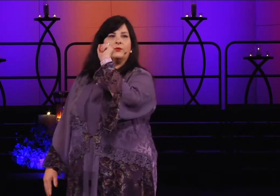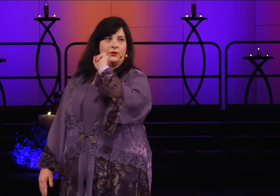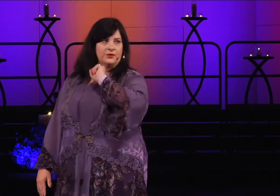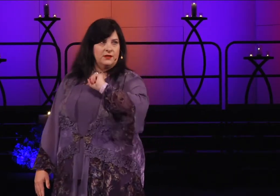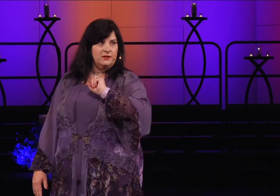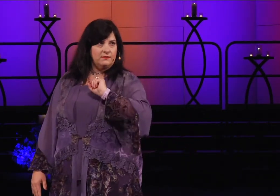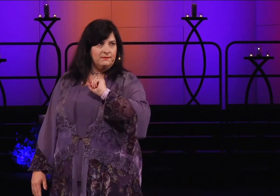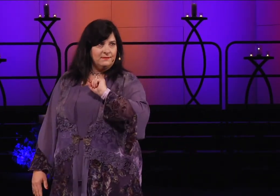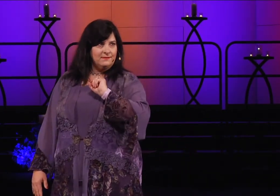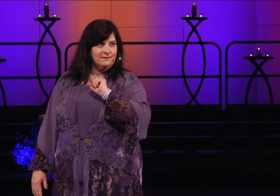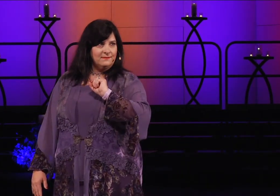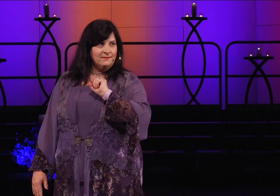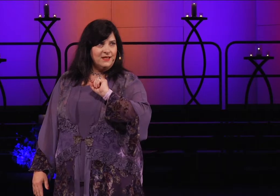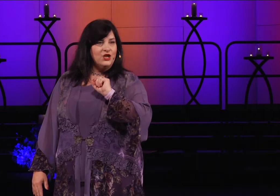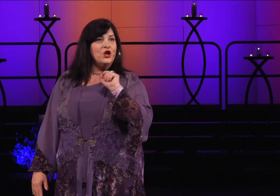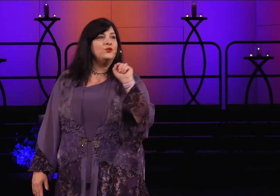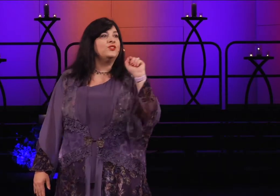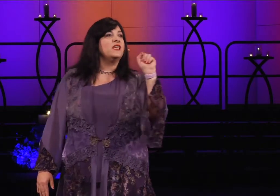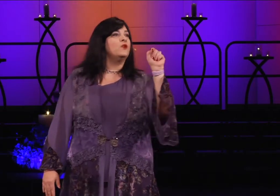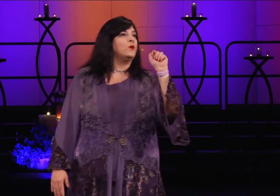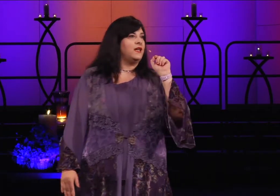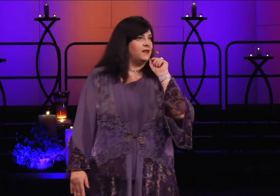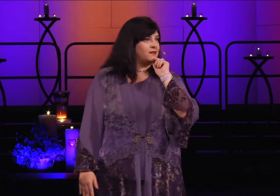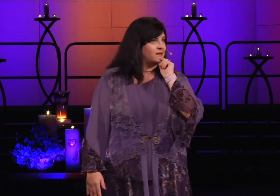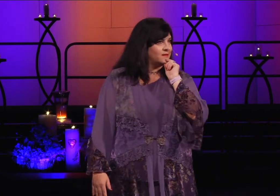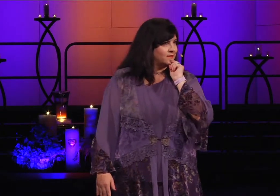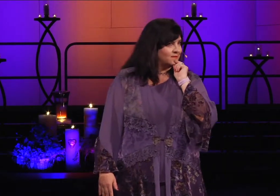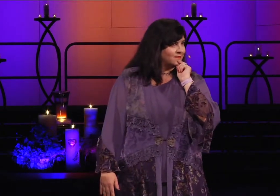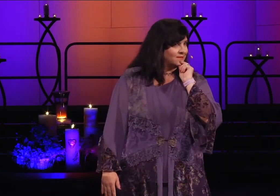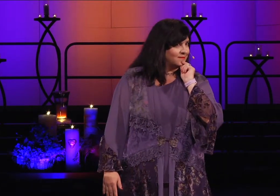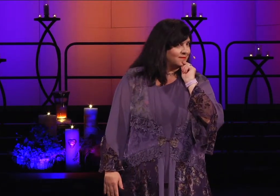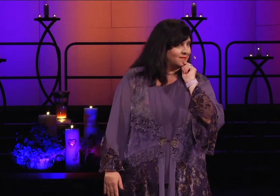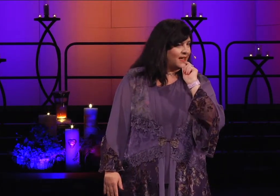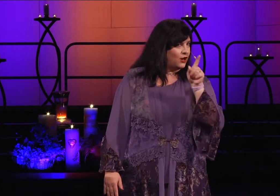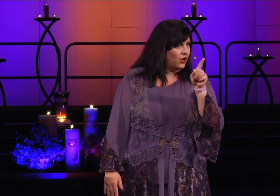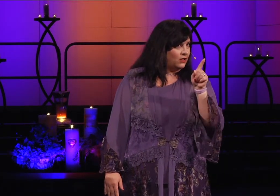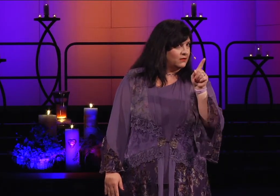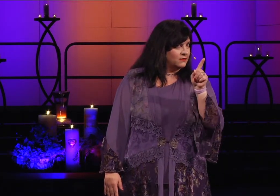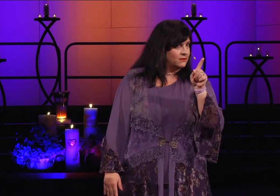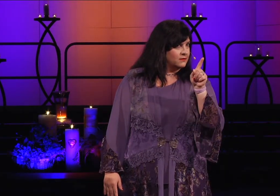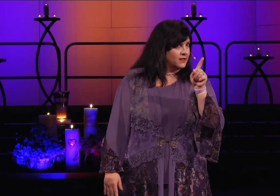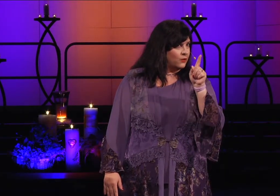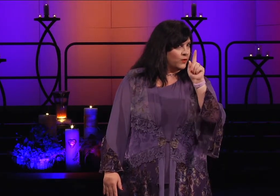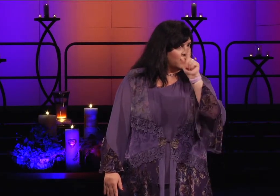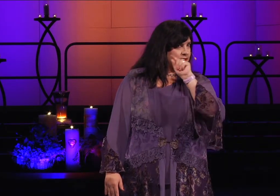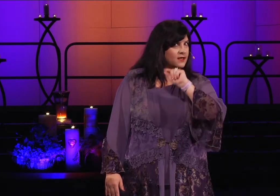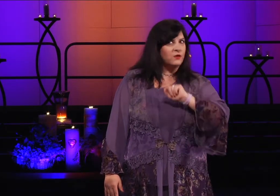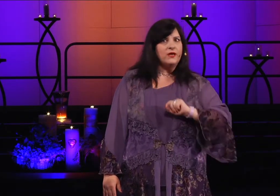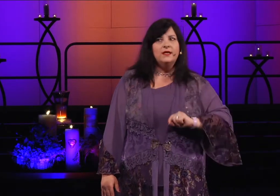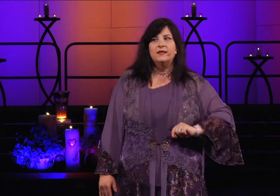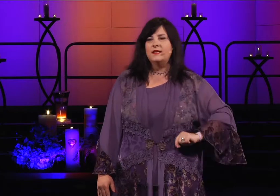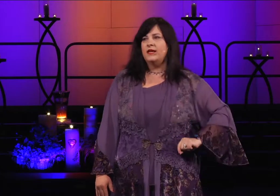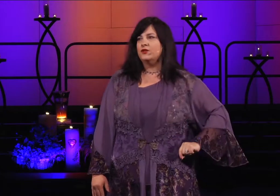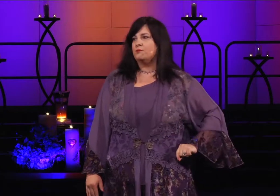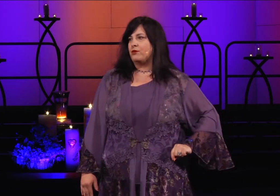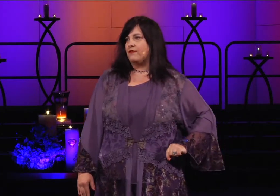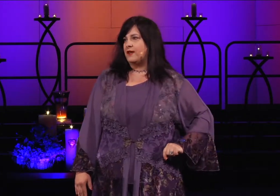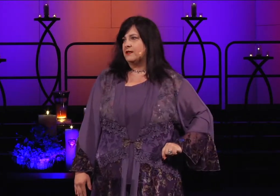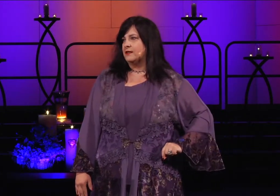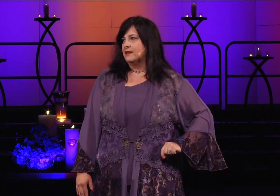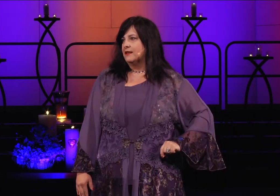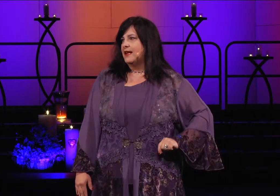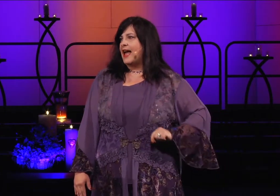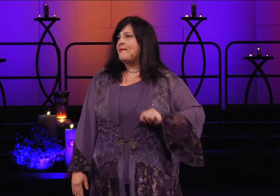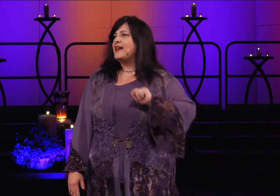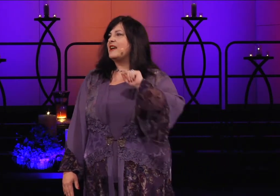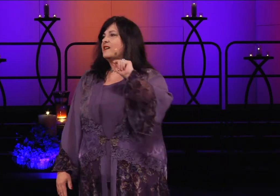daffodils, only roses. No stinkweeds at all. Get rid of the stinkweeds and nature's